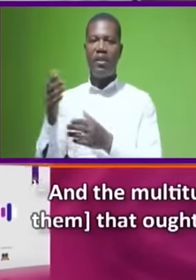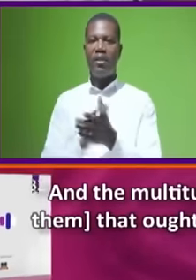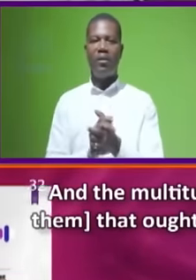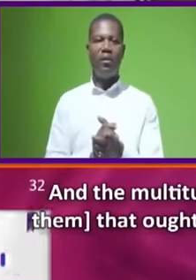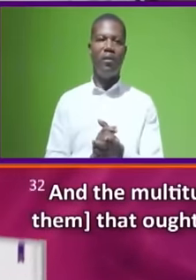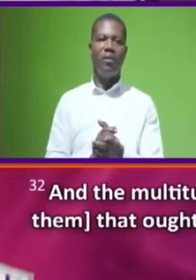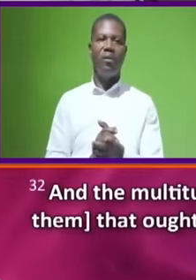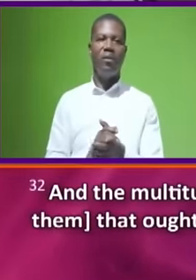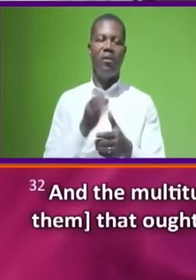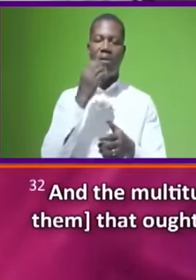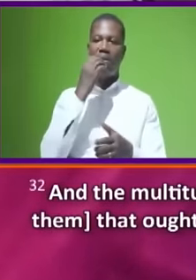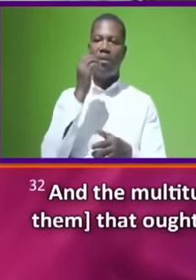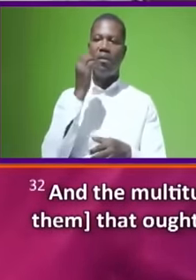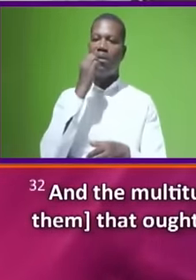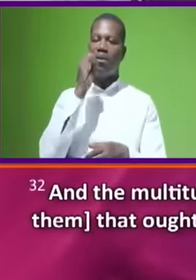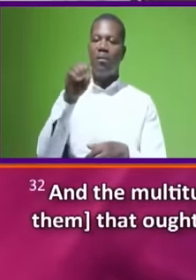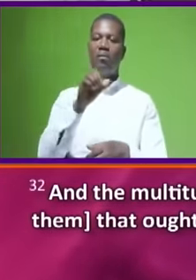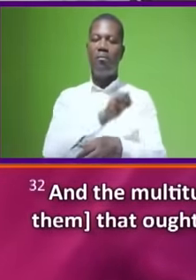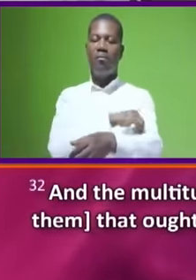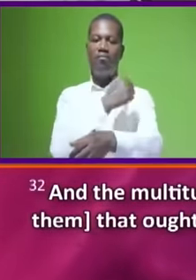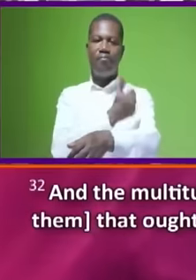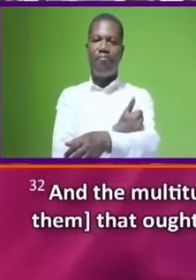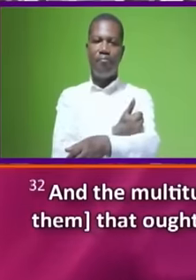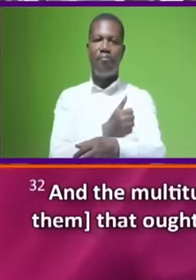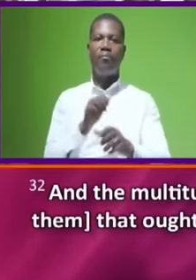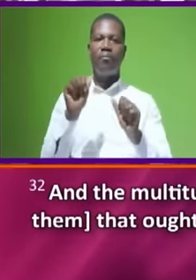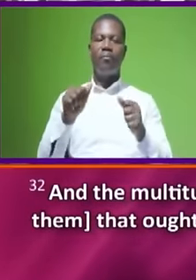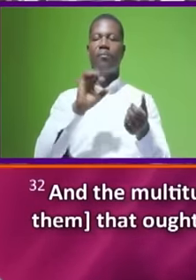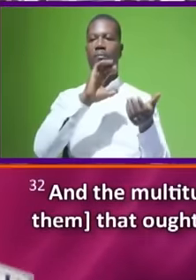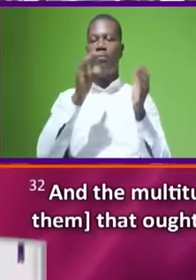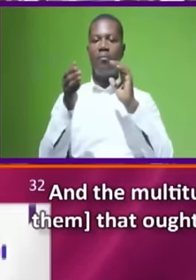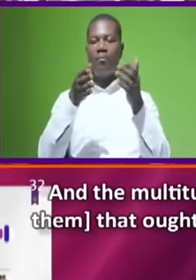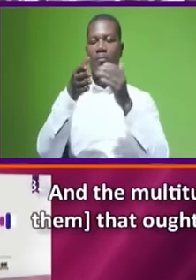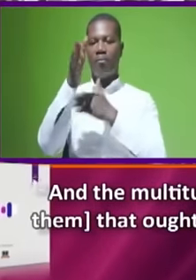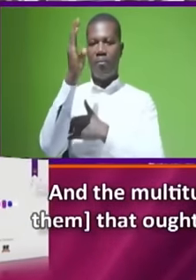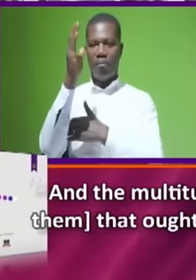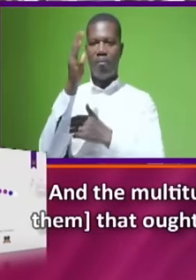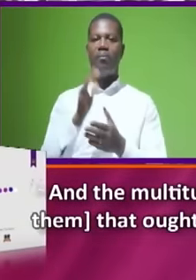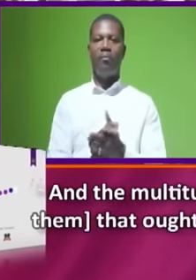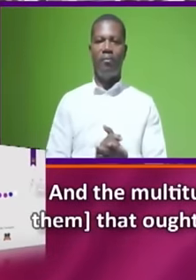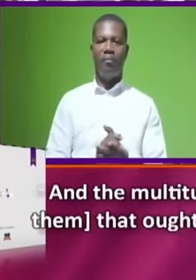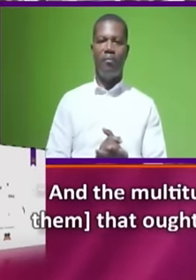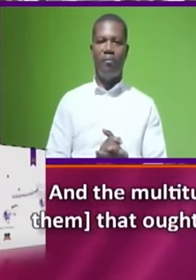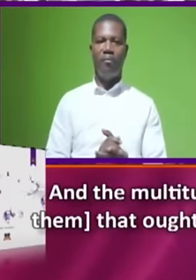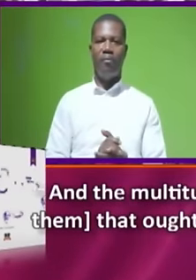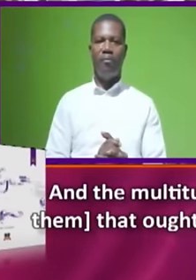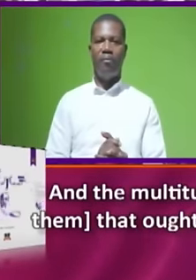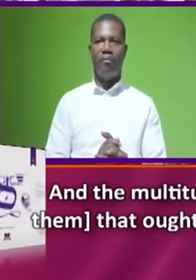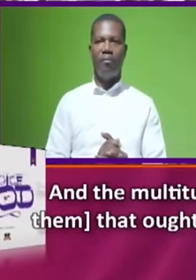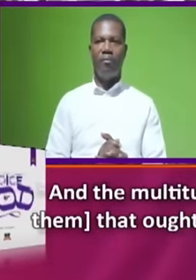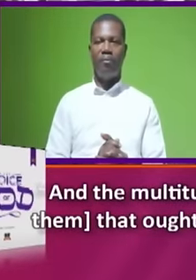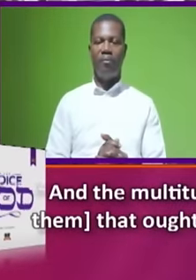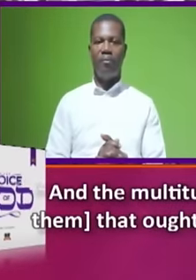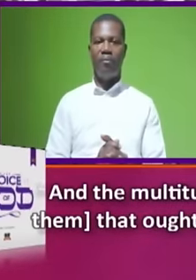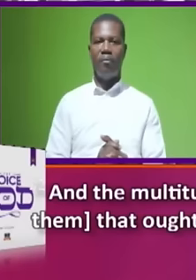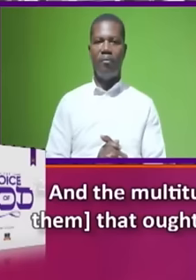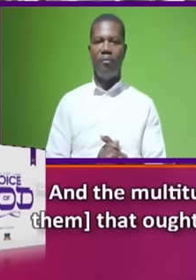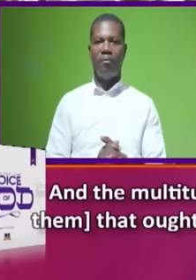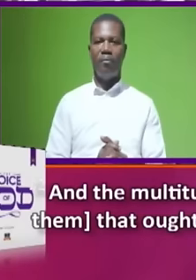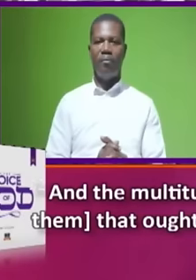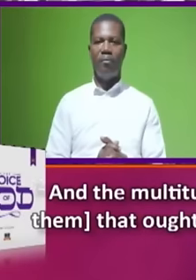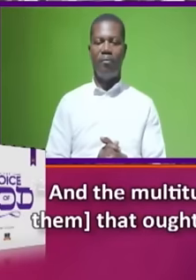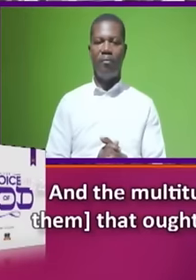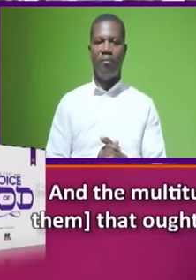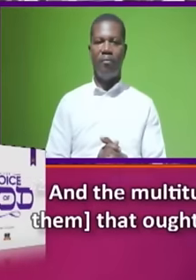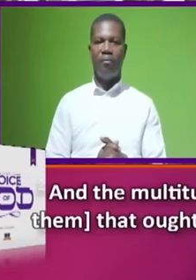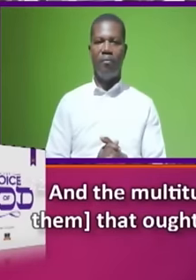So, the many of them that believed, what did they believe? What message did they accept or believe? And so they